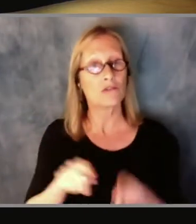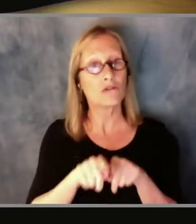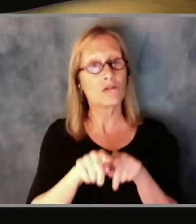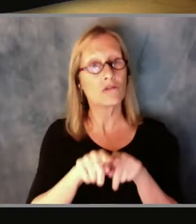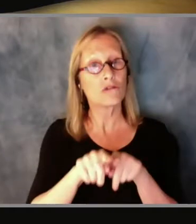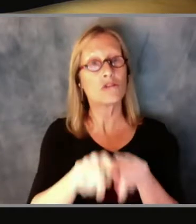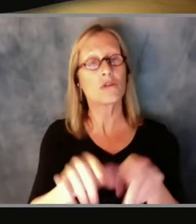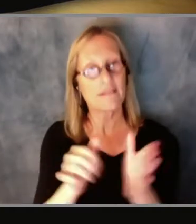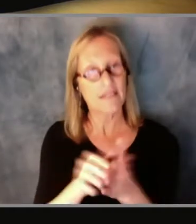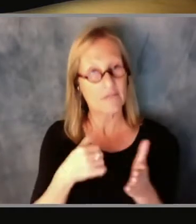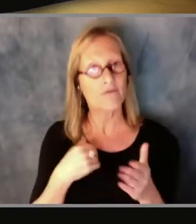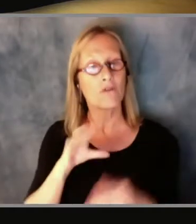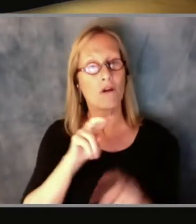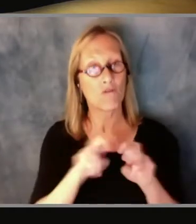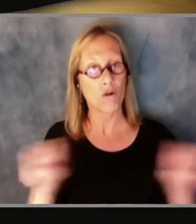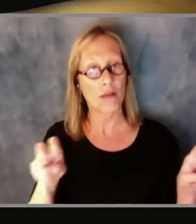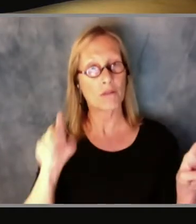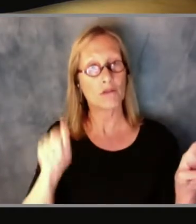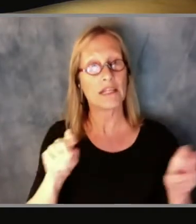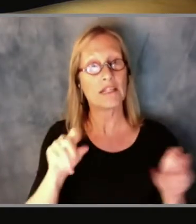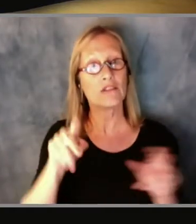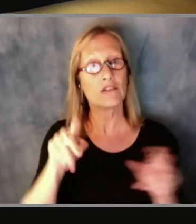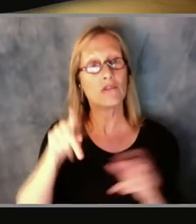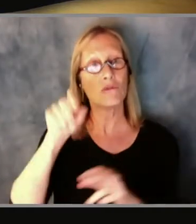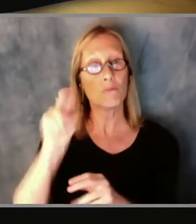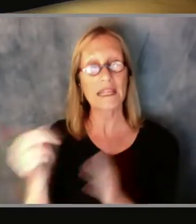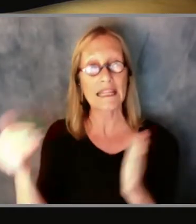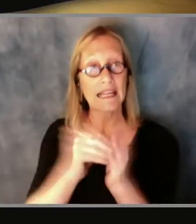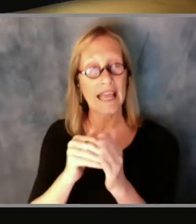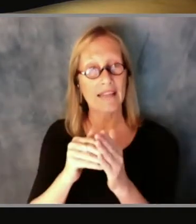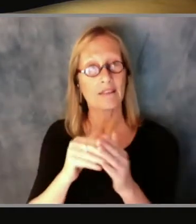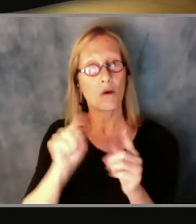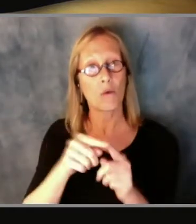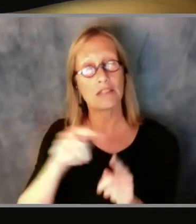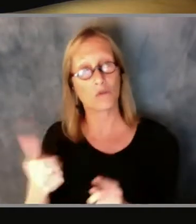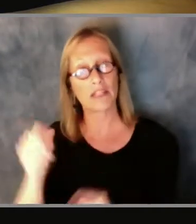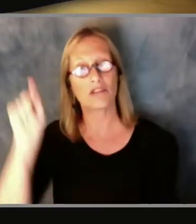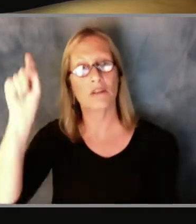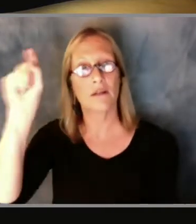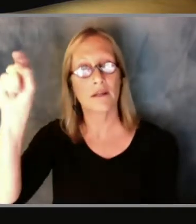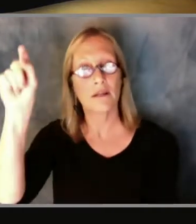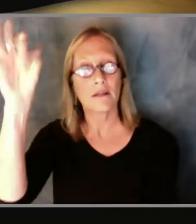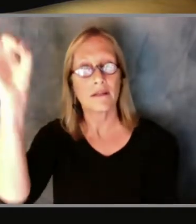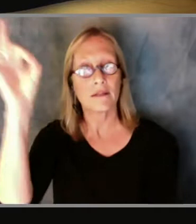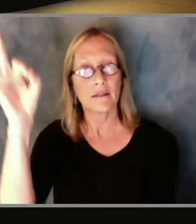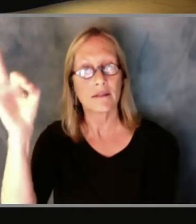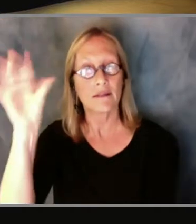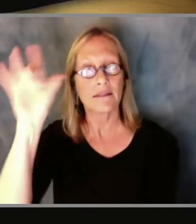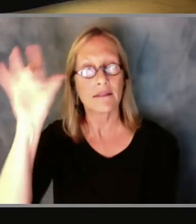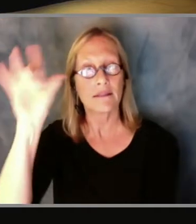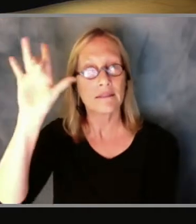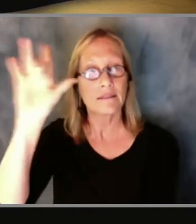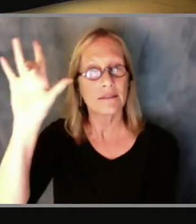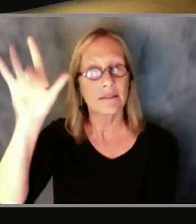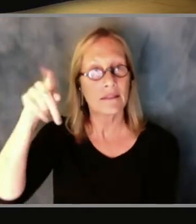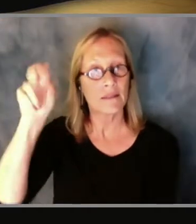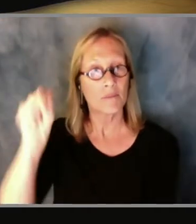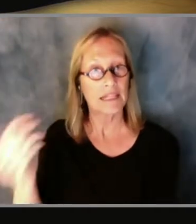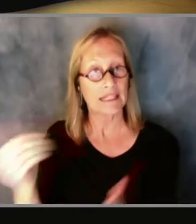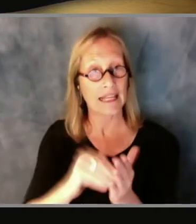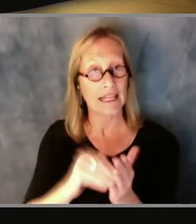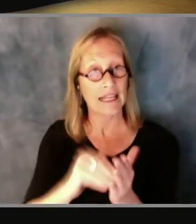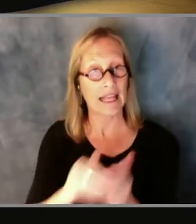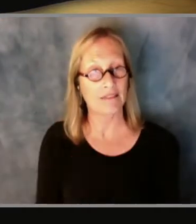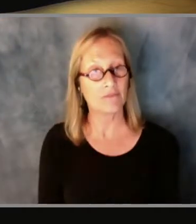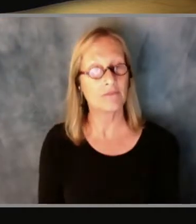switch. Another option is to watch using Akaku Channel 54.